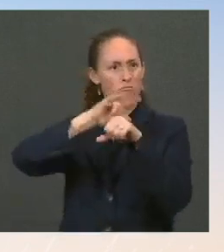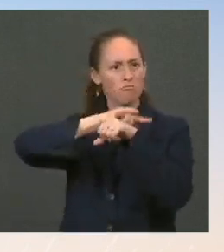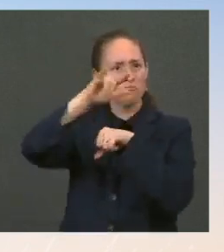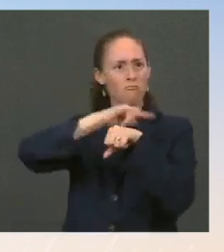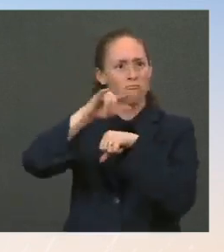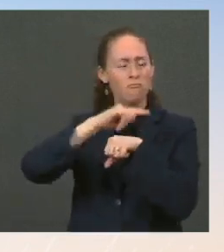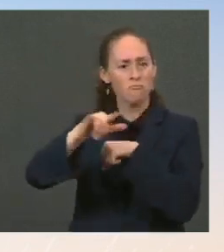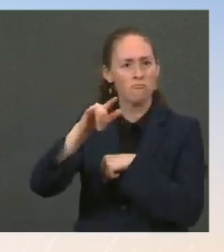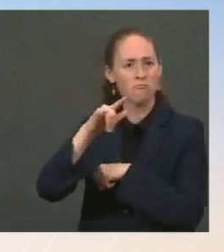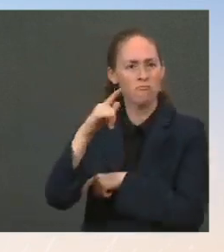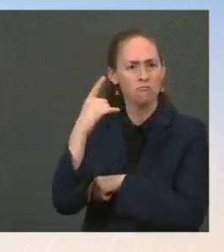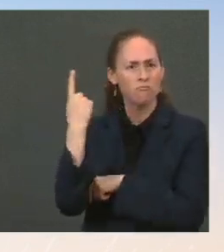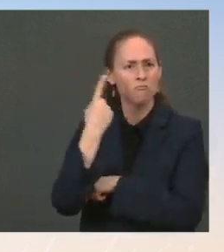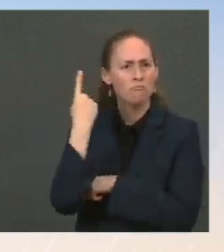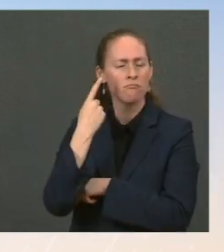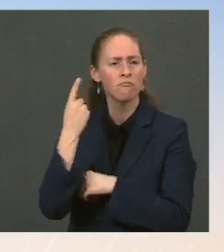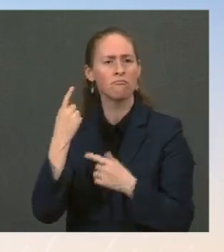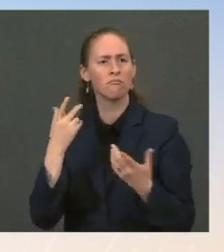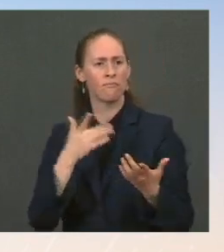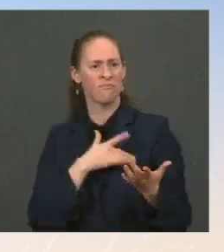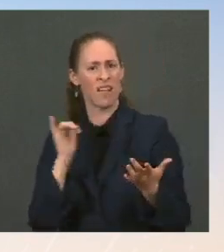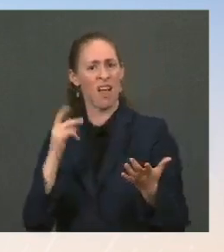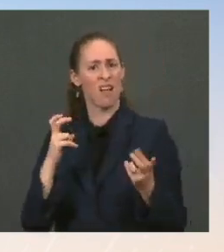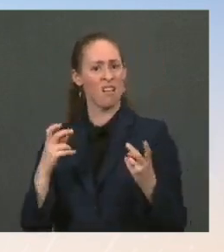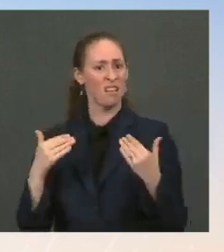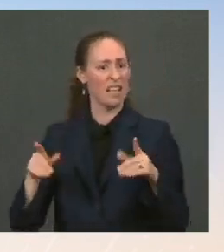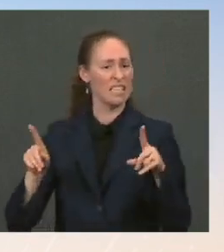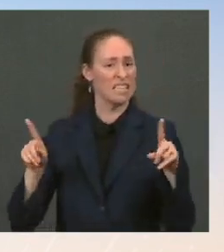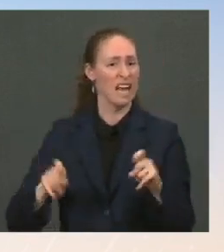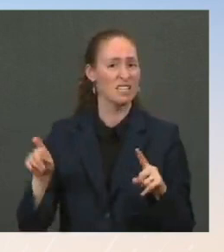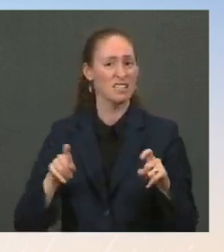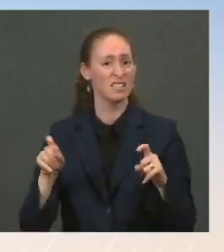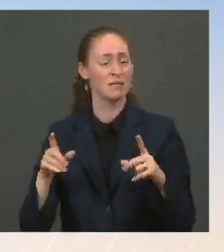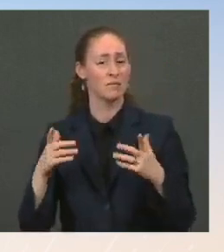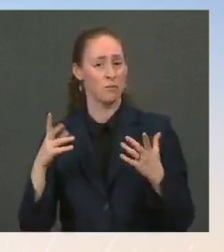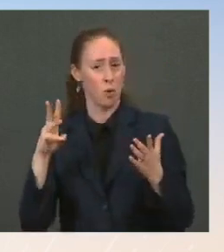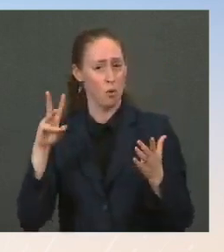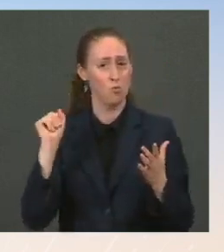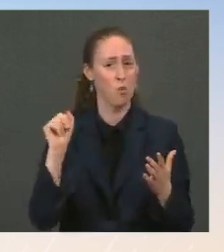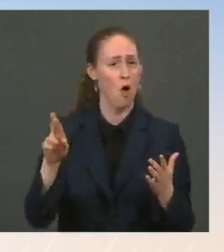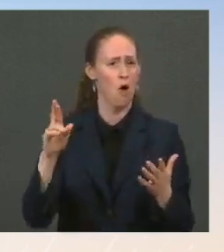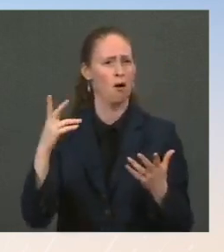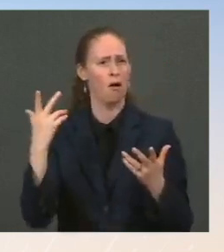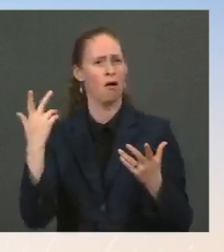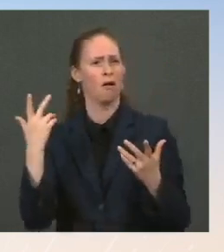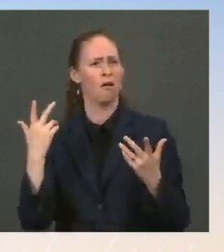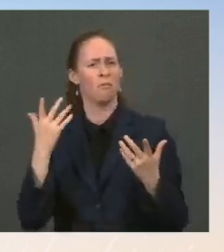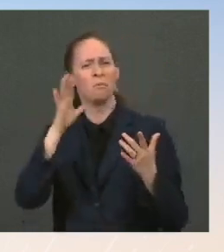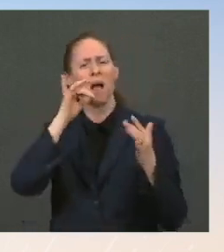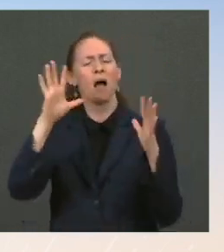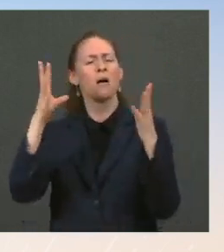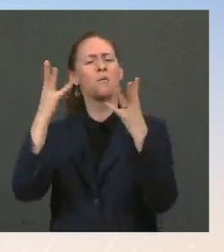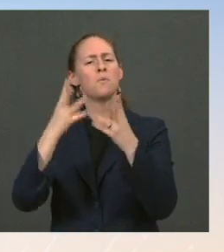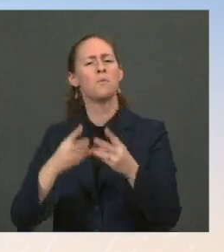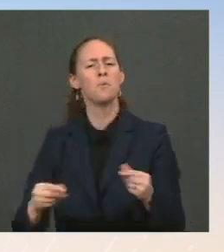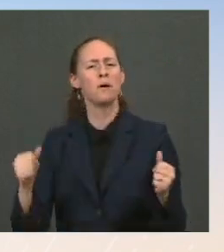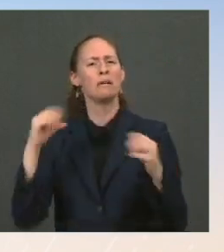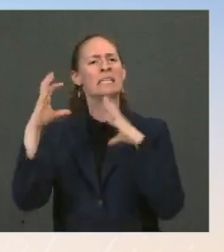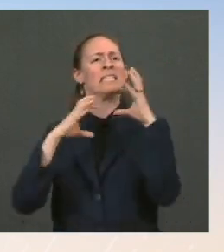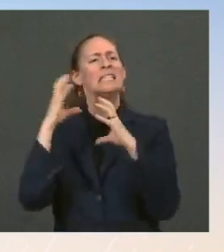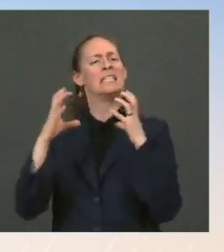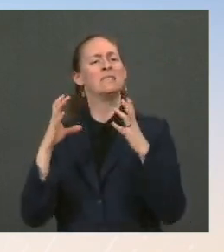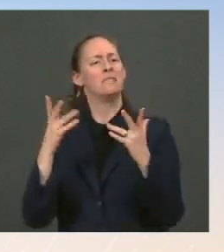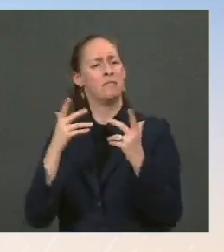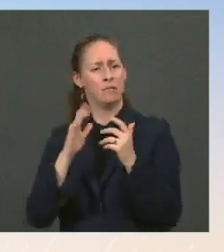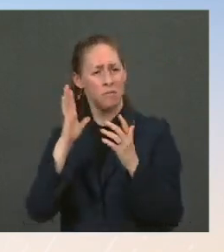sort of great power war with China? And so what are you doing to maintain tensions beyond kind of ad hoc meetings like the Zurich meeting that